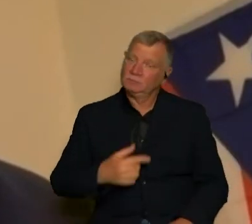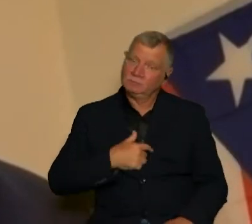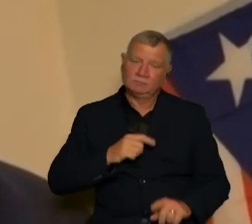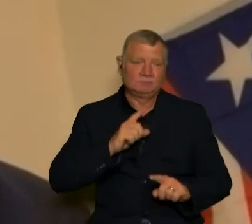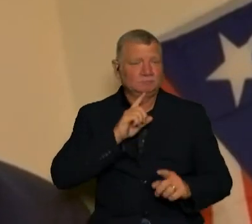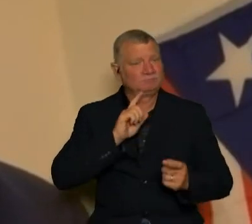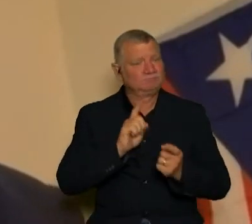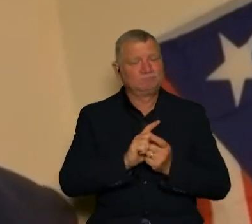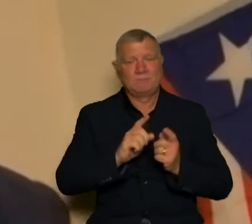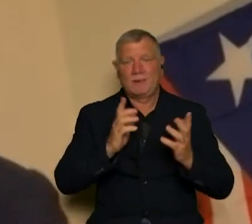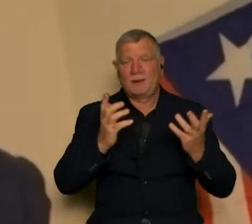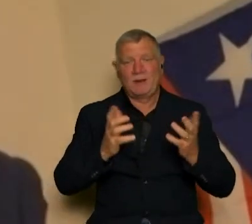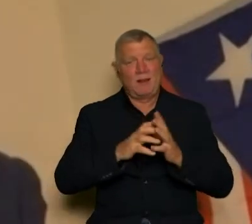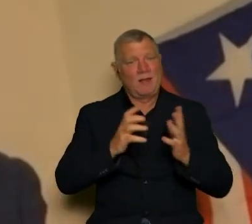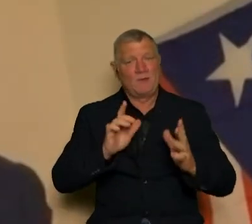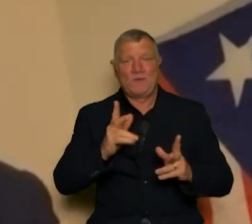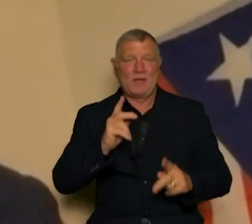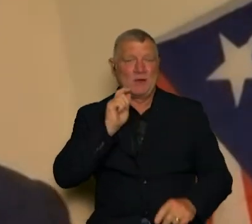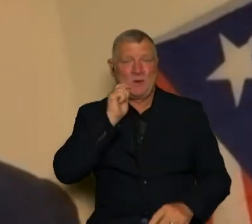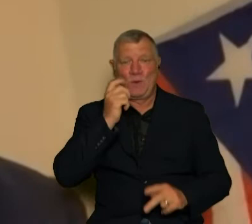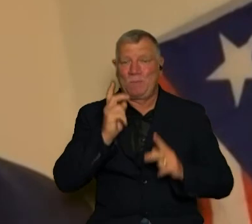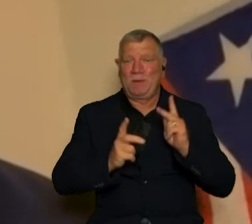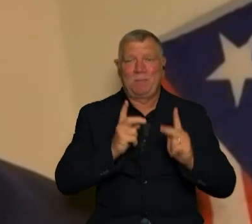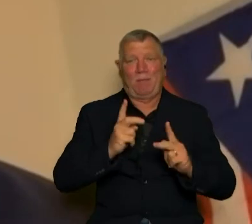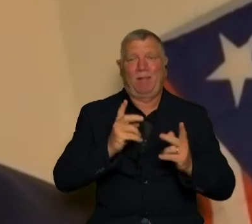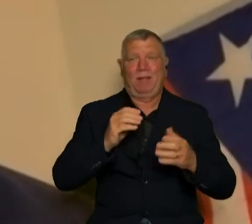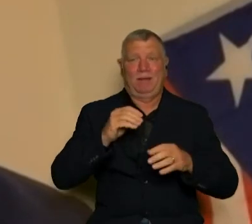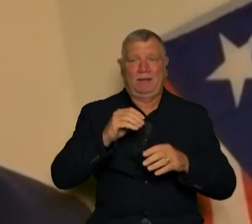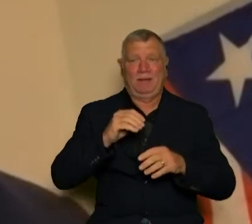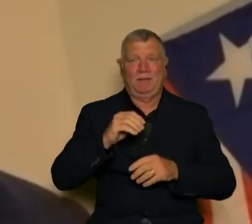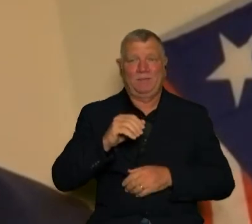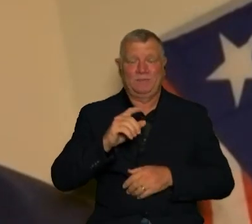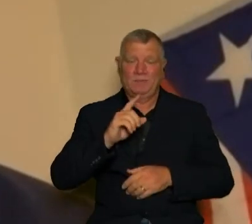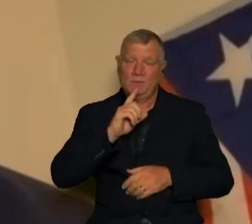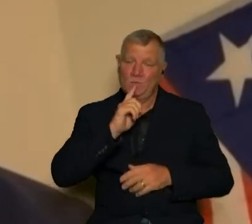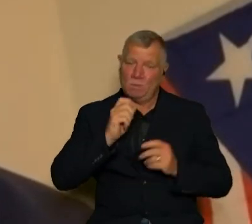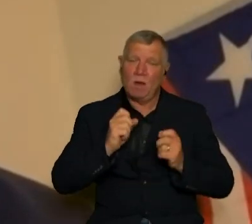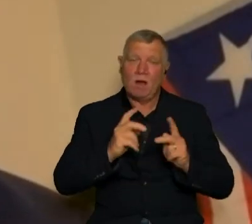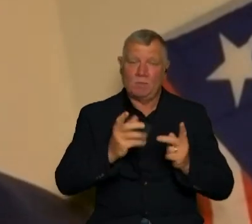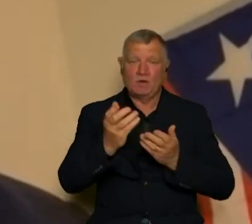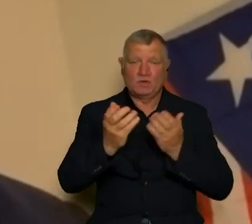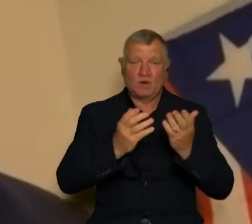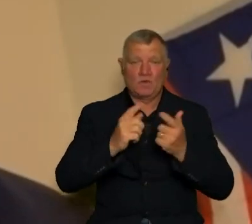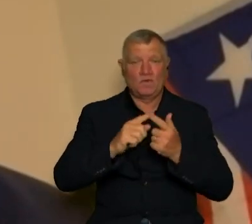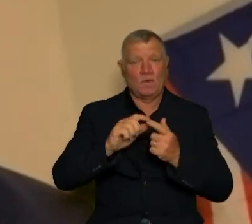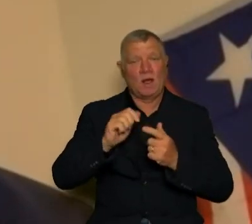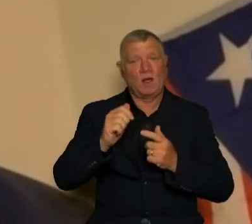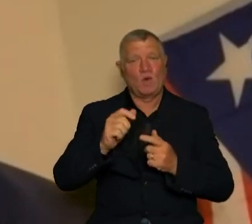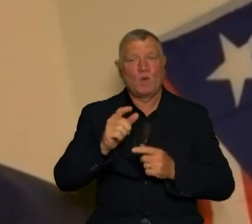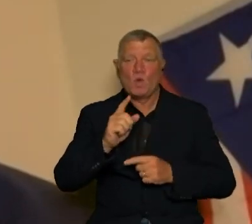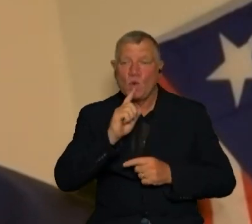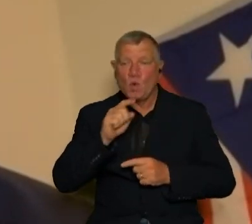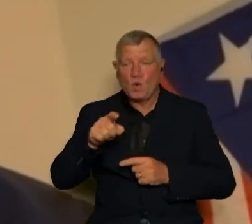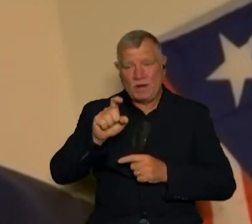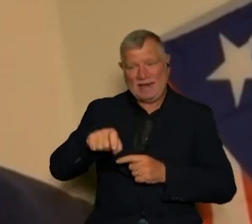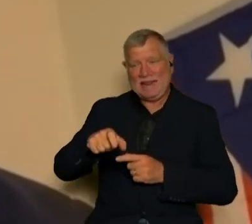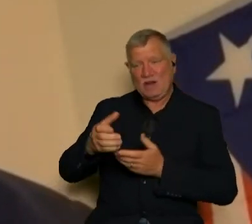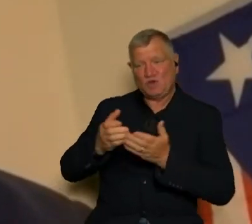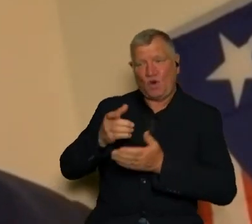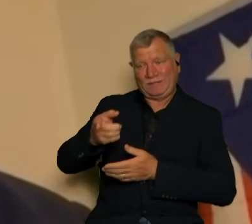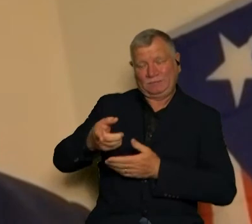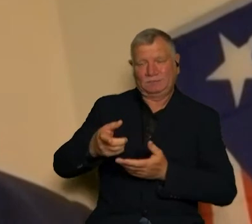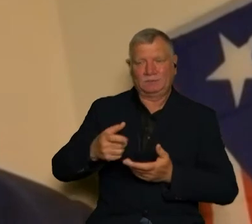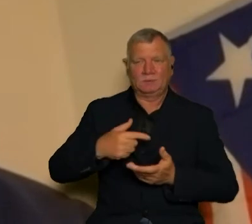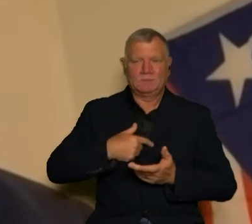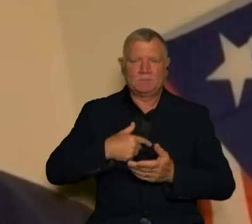of really, really cool people. I mean, there's an opportunity to serve those who really need the service, right?